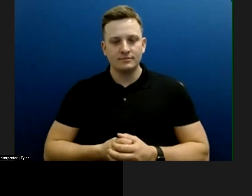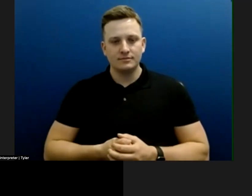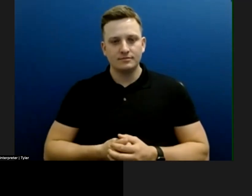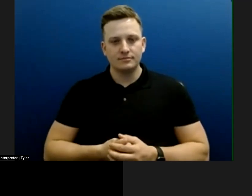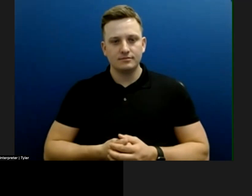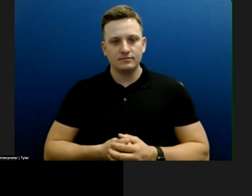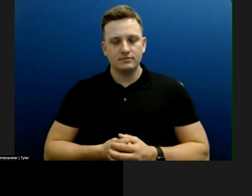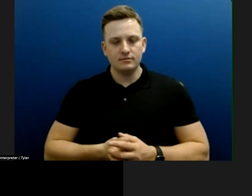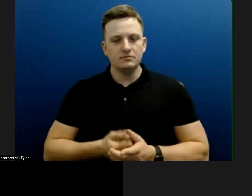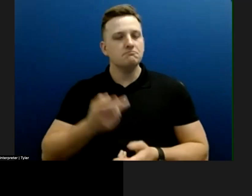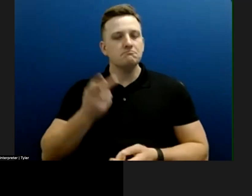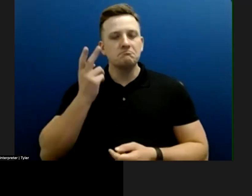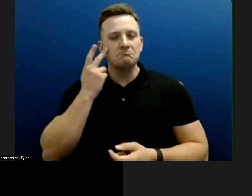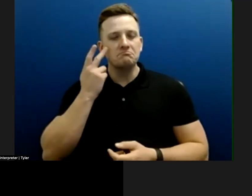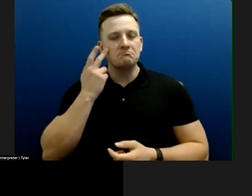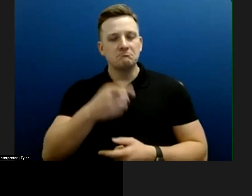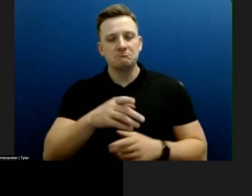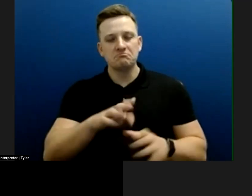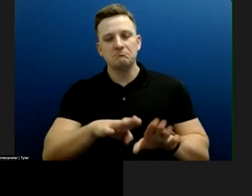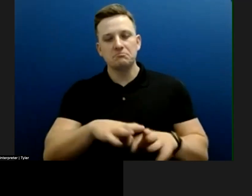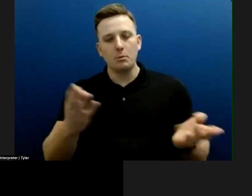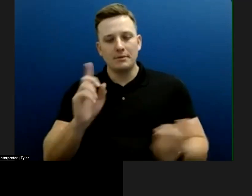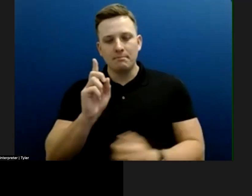Let's see if this one opens.